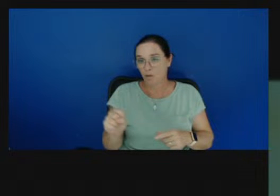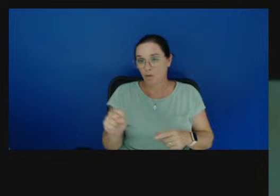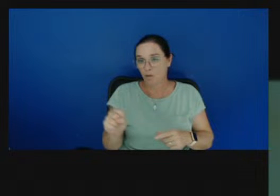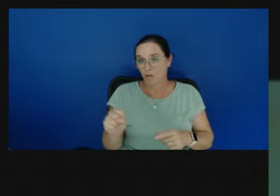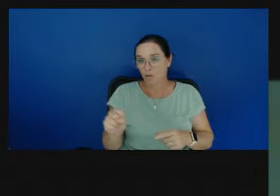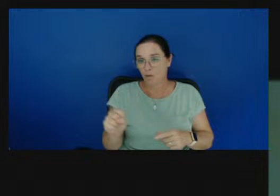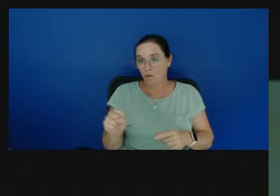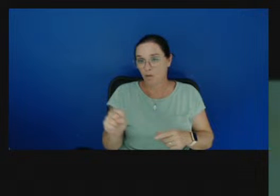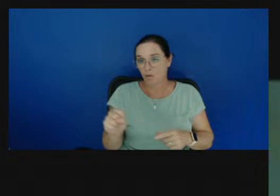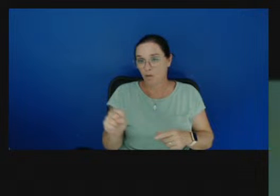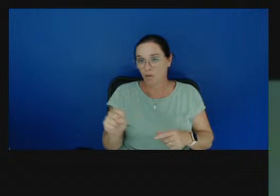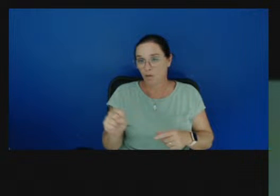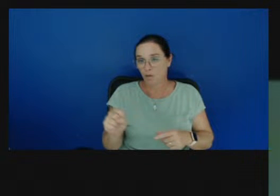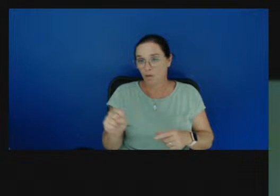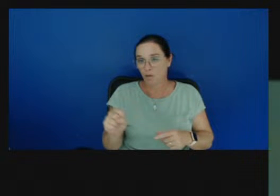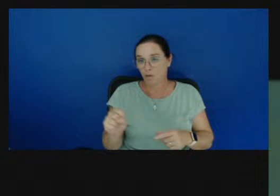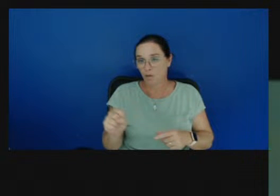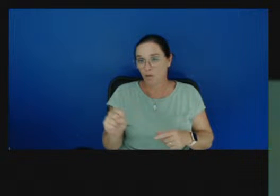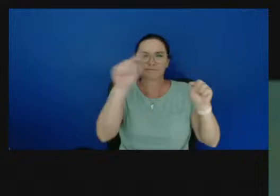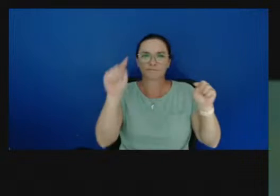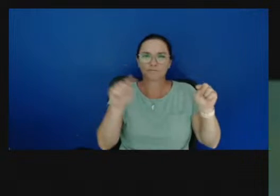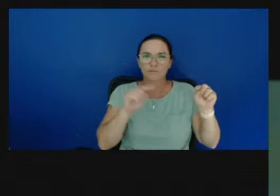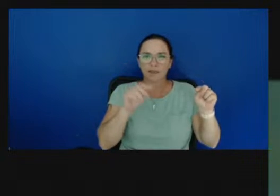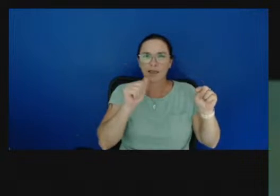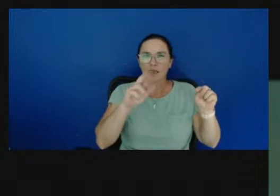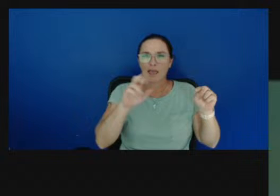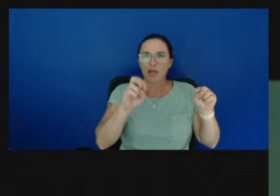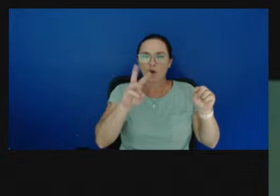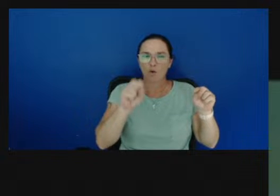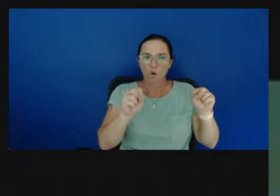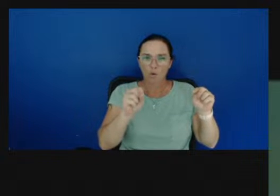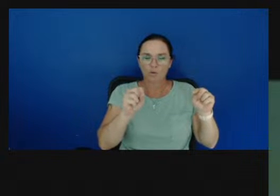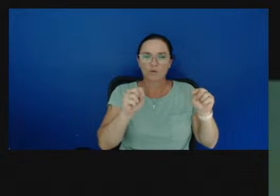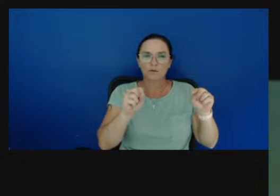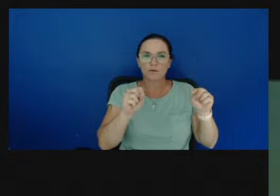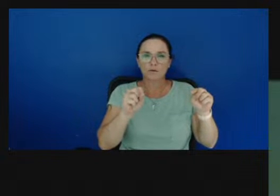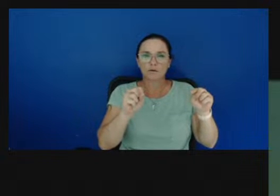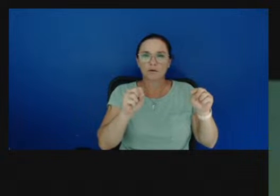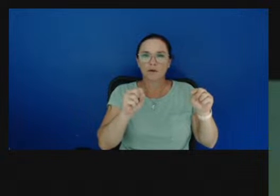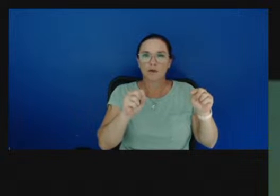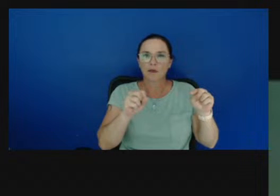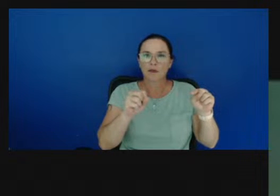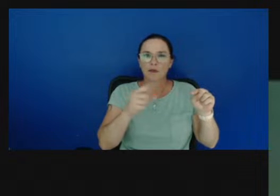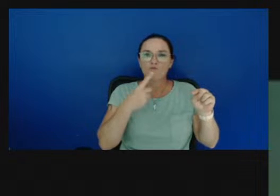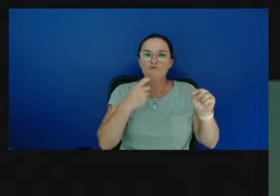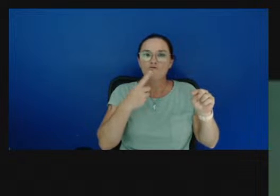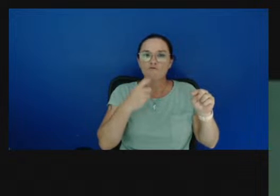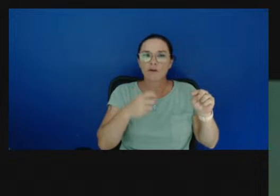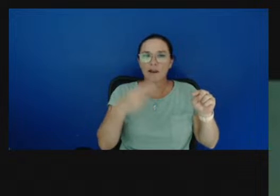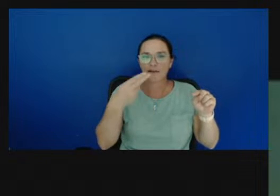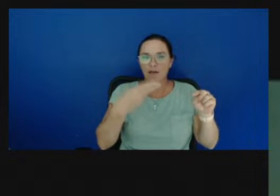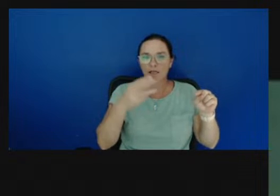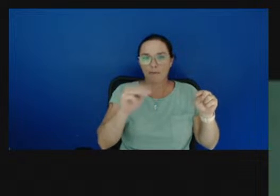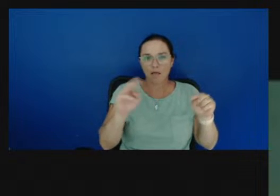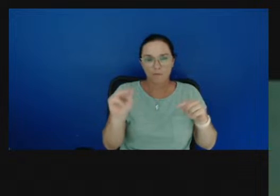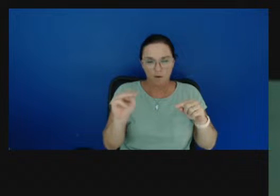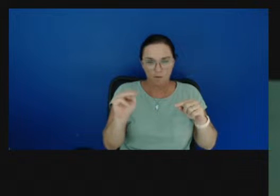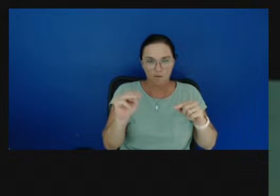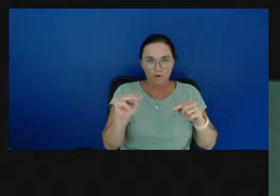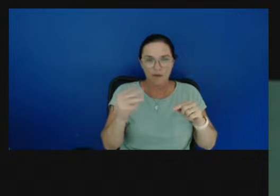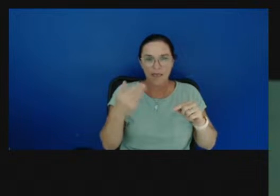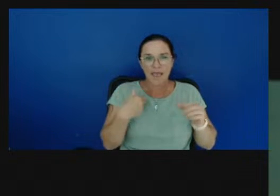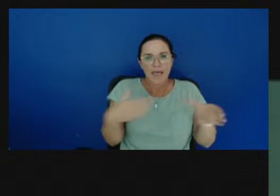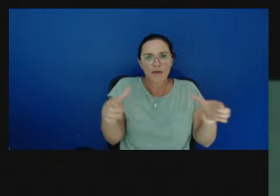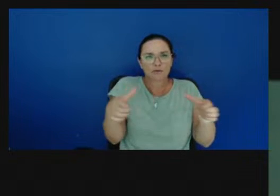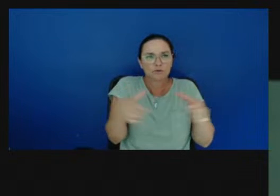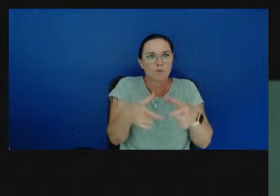spots with different colored arrows and kind of follow with me in a clockwise direction. The red arrow shows Halemaumau, which actually had a smaller